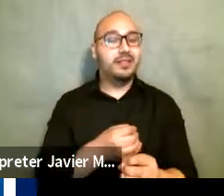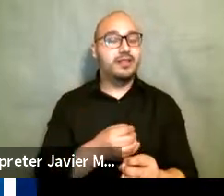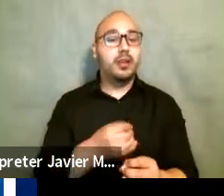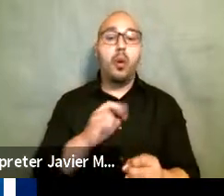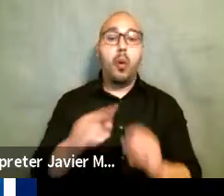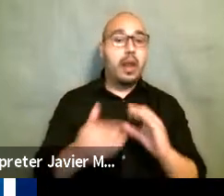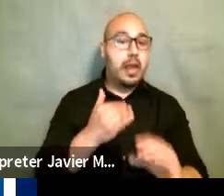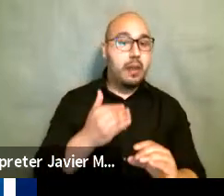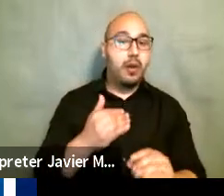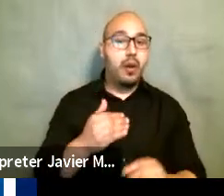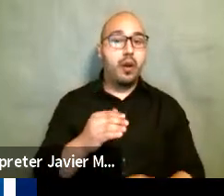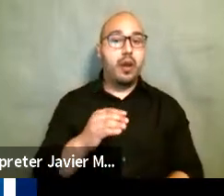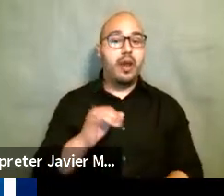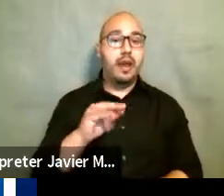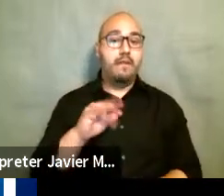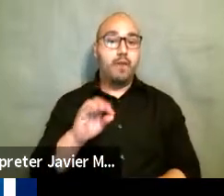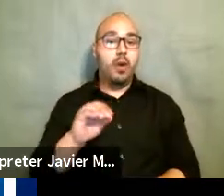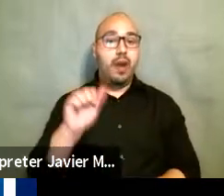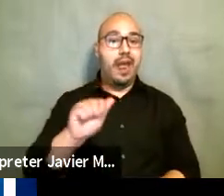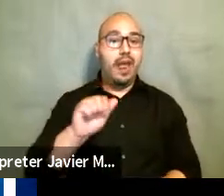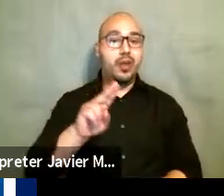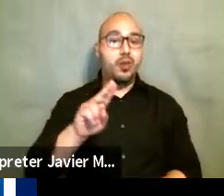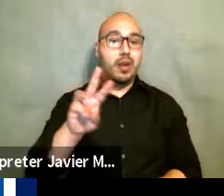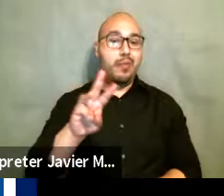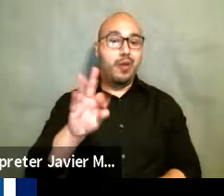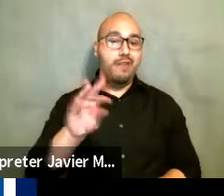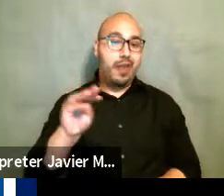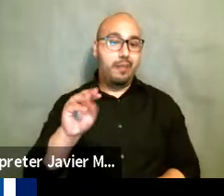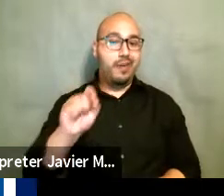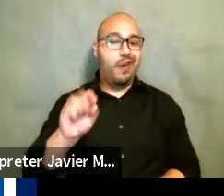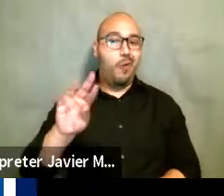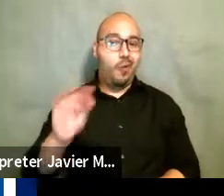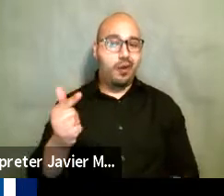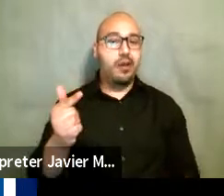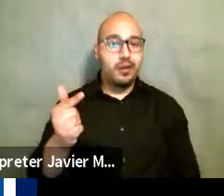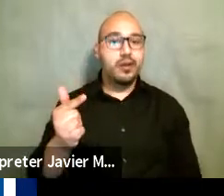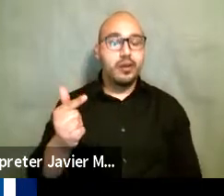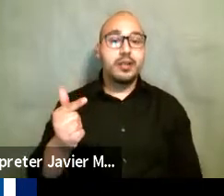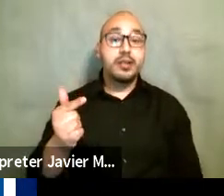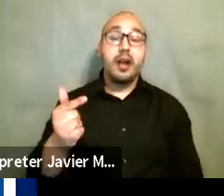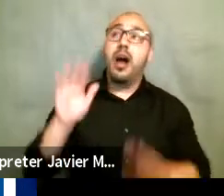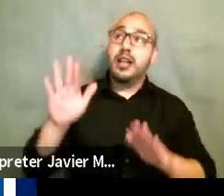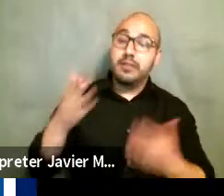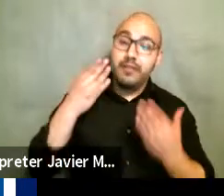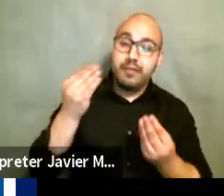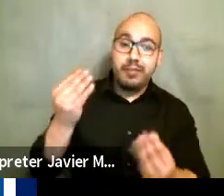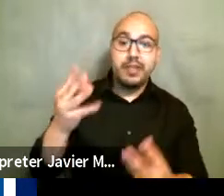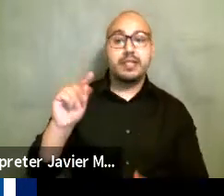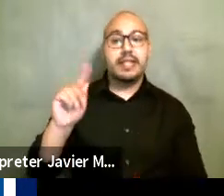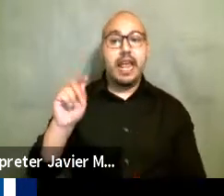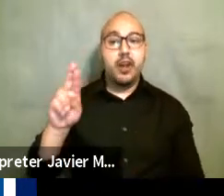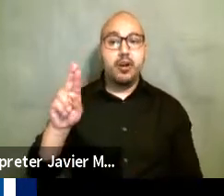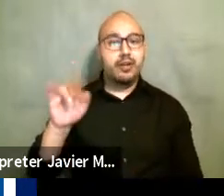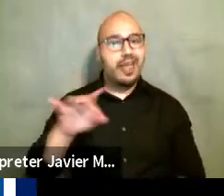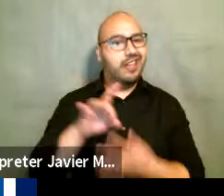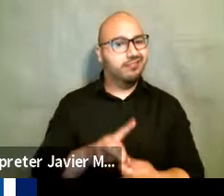email info@uwfm.org. Awesome information, Tanner. Thank you so much. That was information on the United Way.